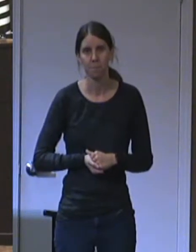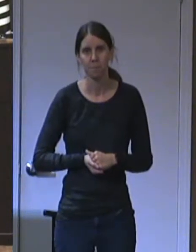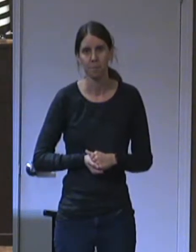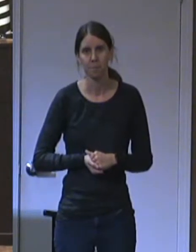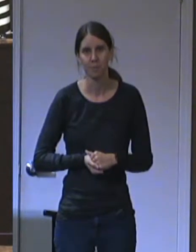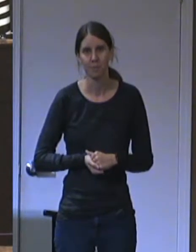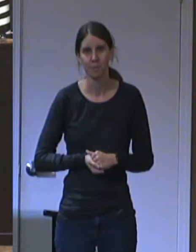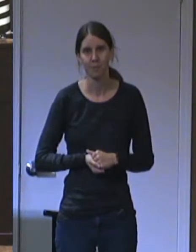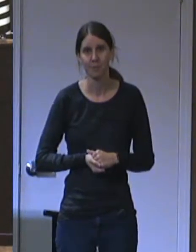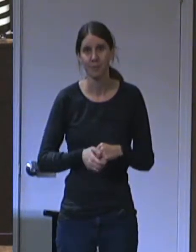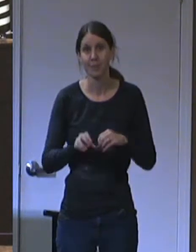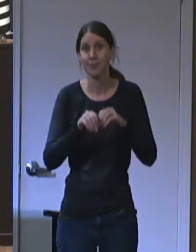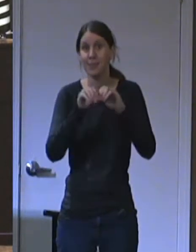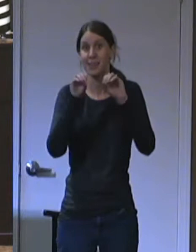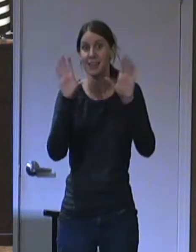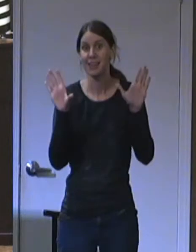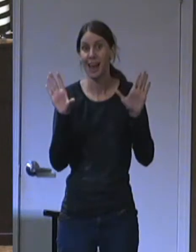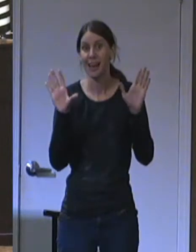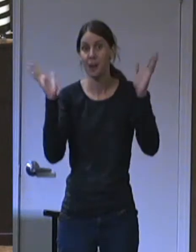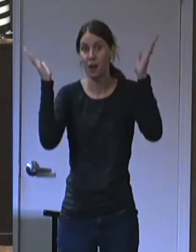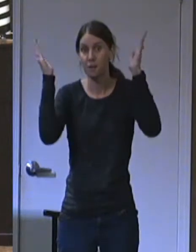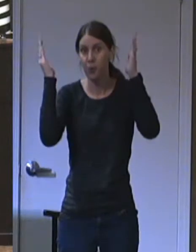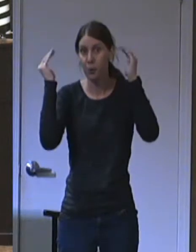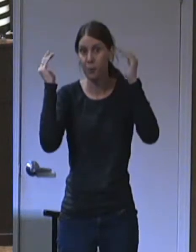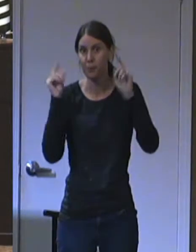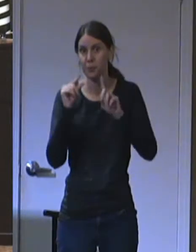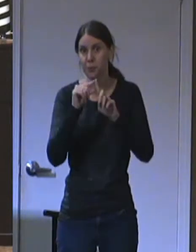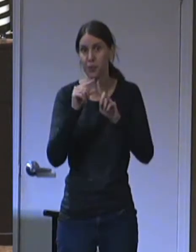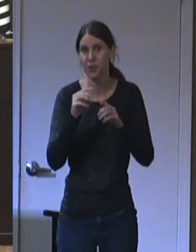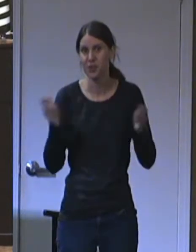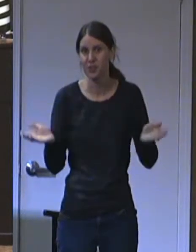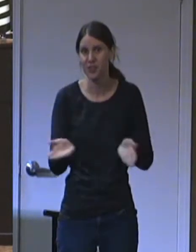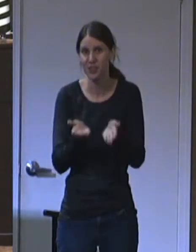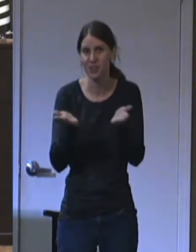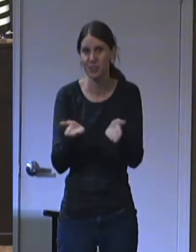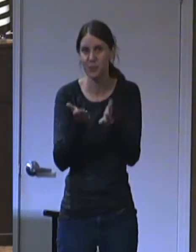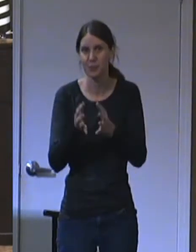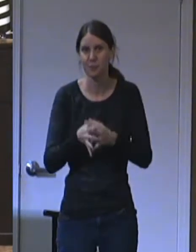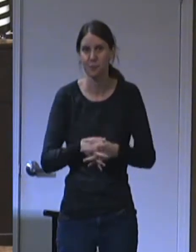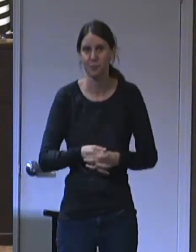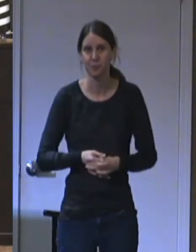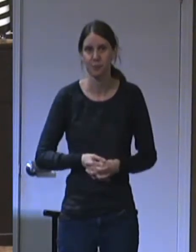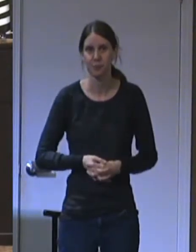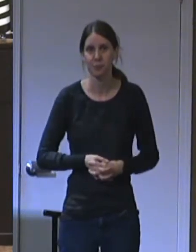And be a light of hope. Be a word of encouragement.